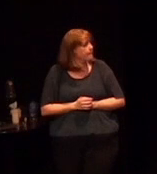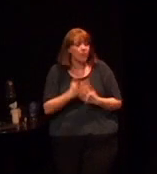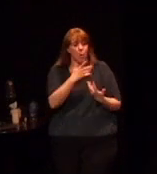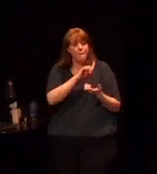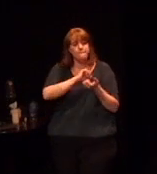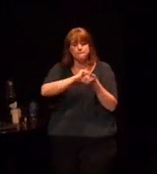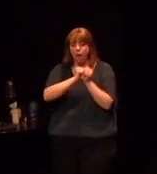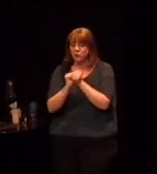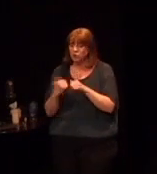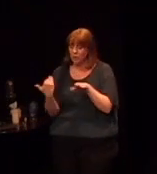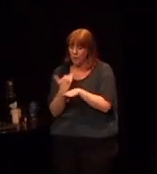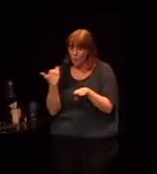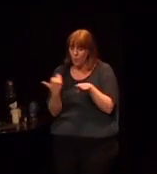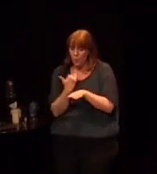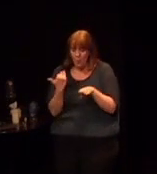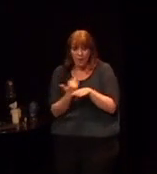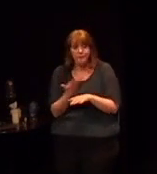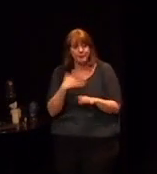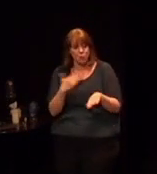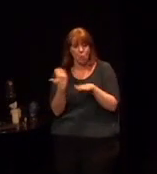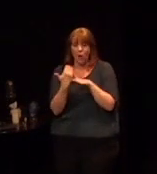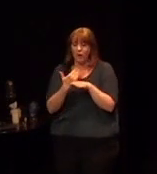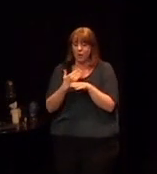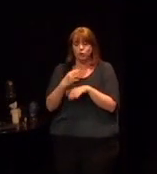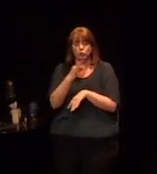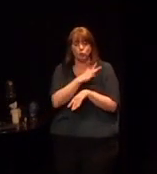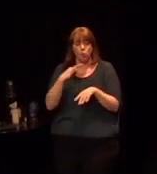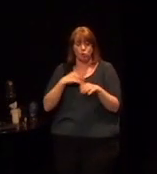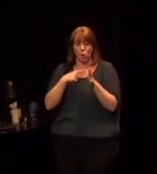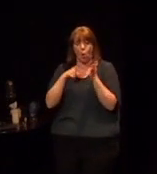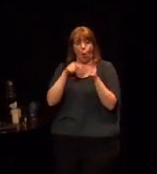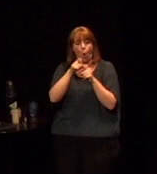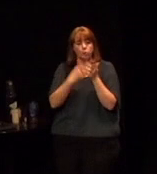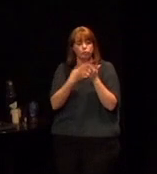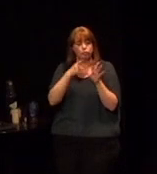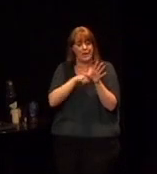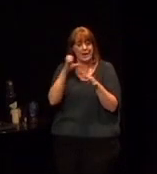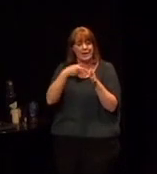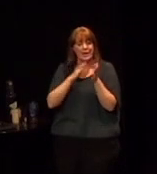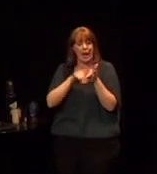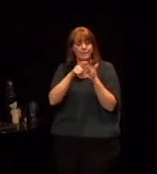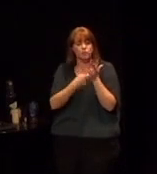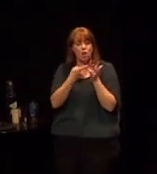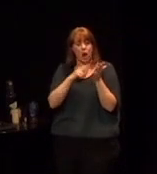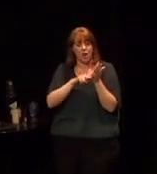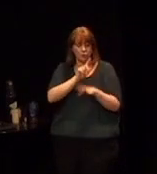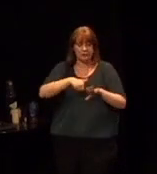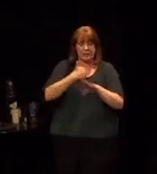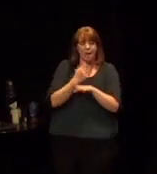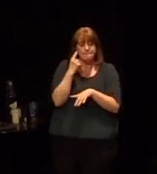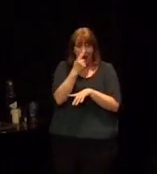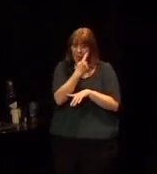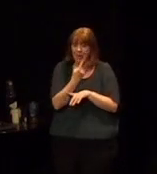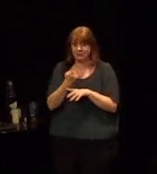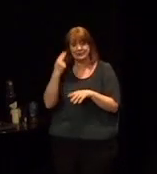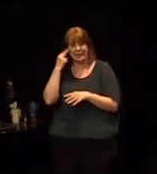Partnership working, though. We have had the pleasure of working with Dr. Audrey Cameron. And last year we did a pilot Deaf Science Club. So that was